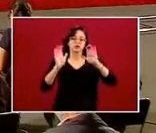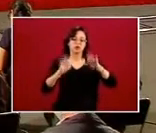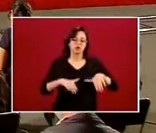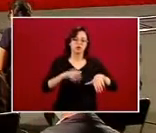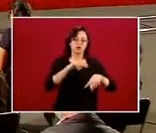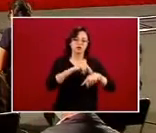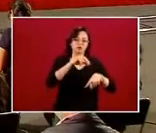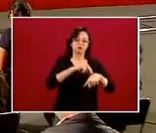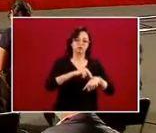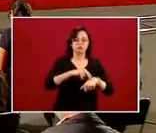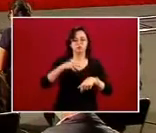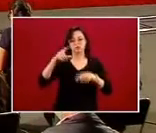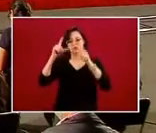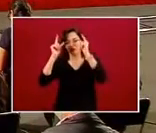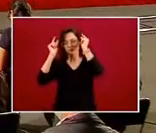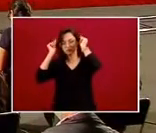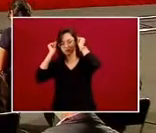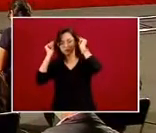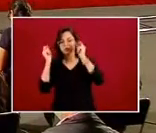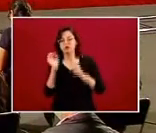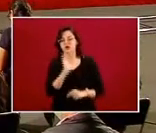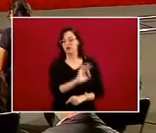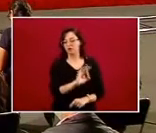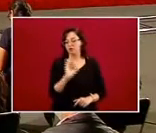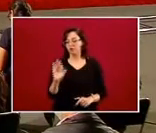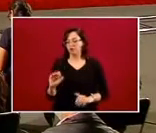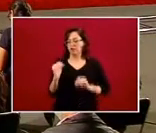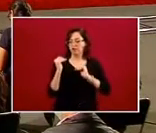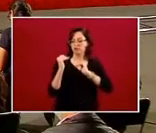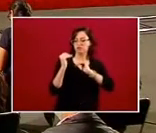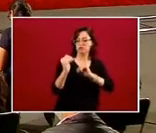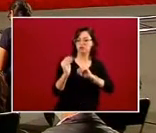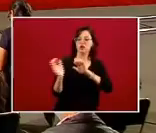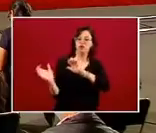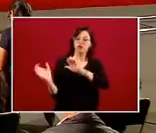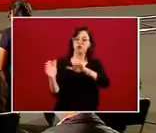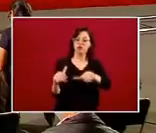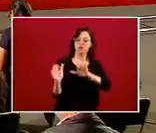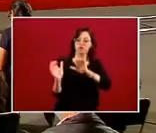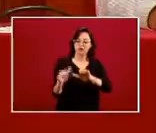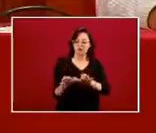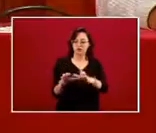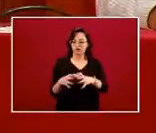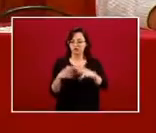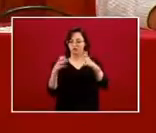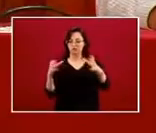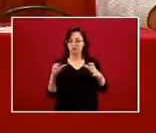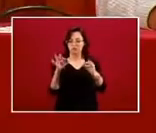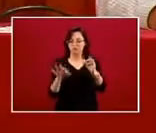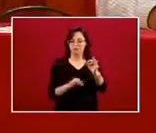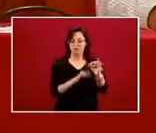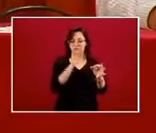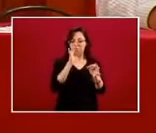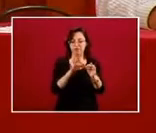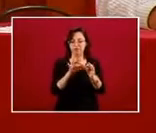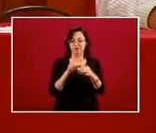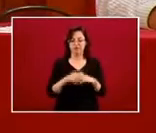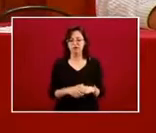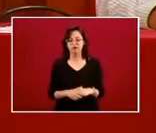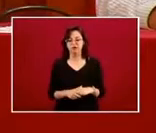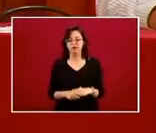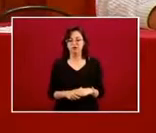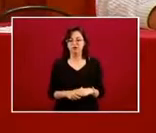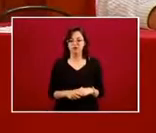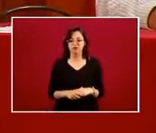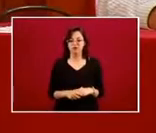what are the numbers? What are the goal in when hiring doctors and nurses? Could you tell us once again in this national recruitment